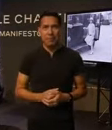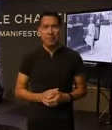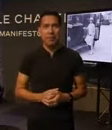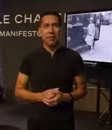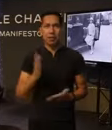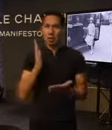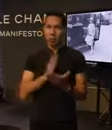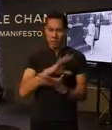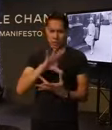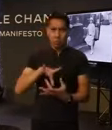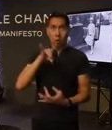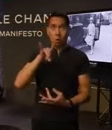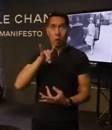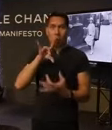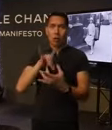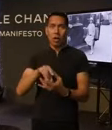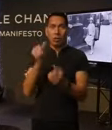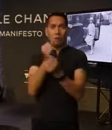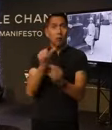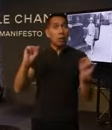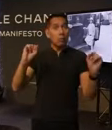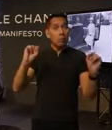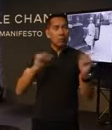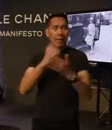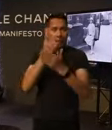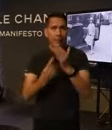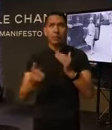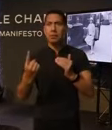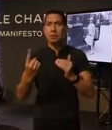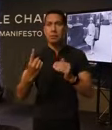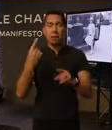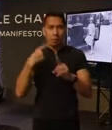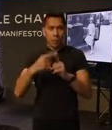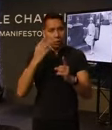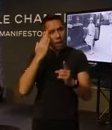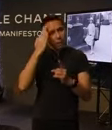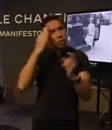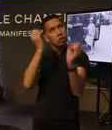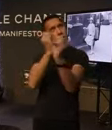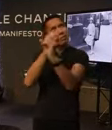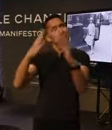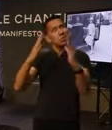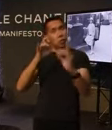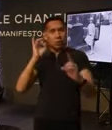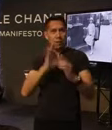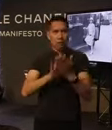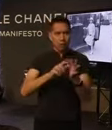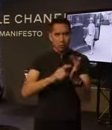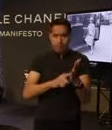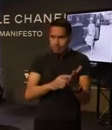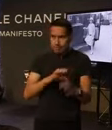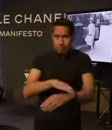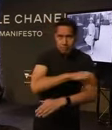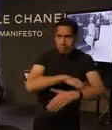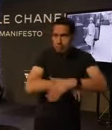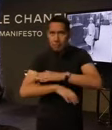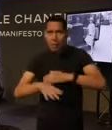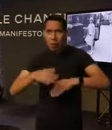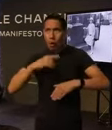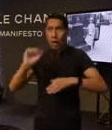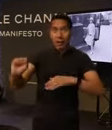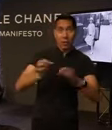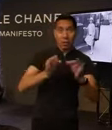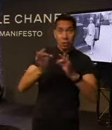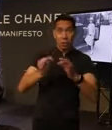is the spirit of freedom, of independence, and ambition that fueled Chanel's self-creation and characterized her design